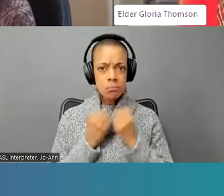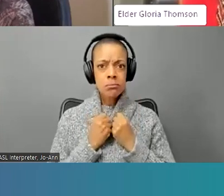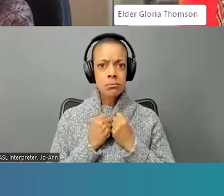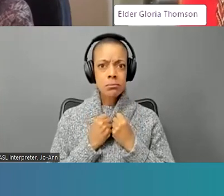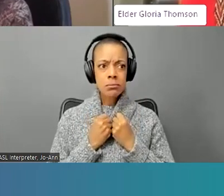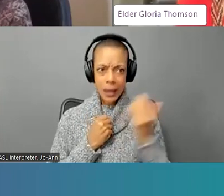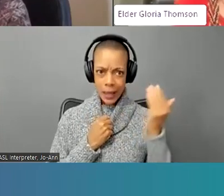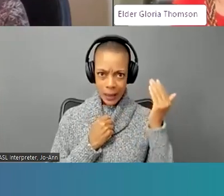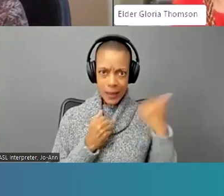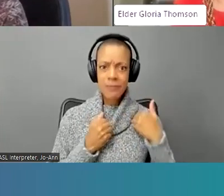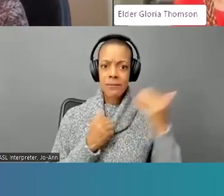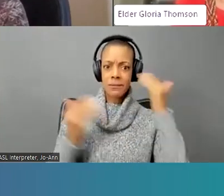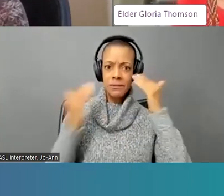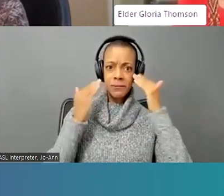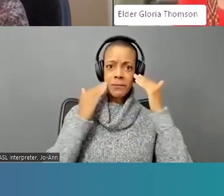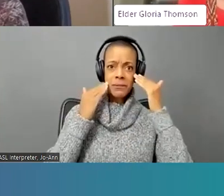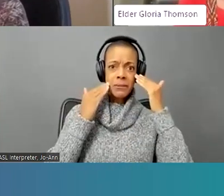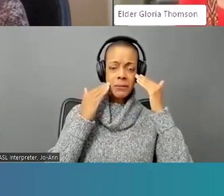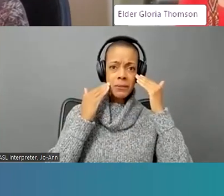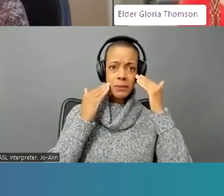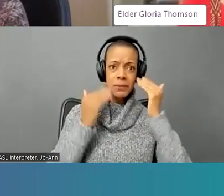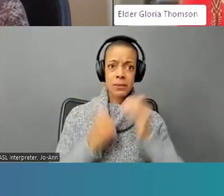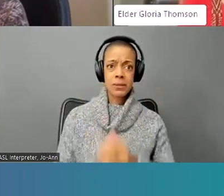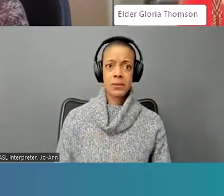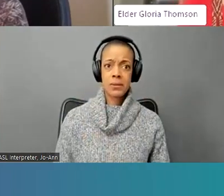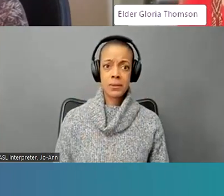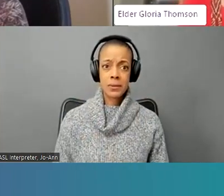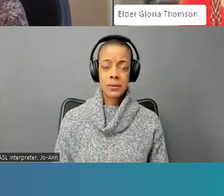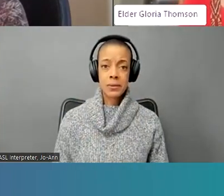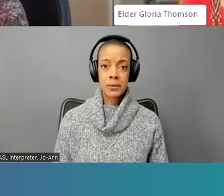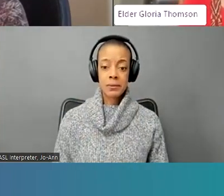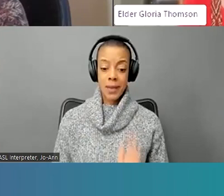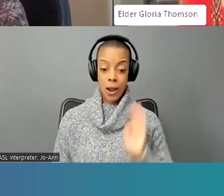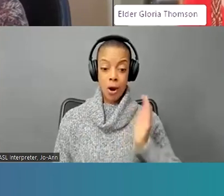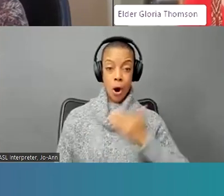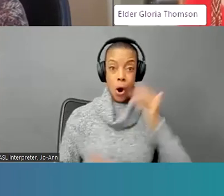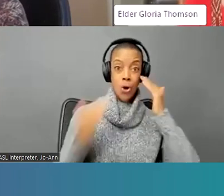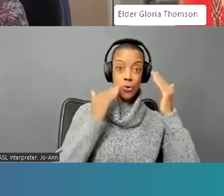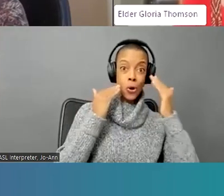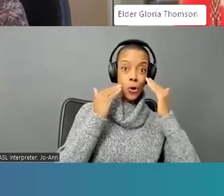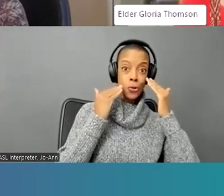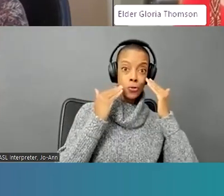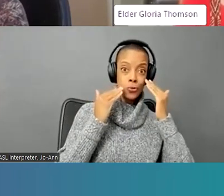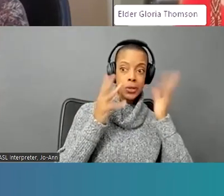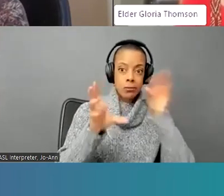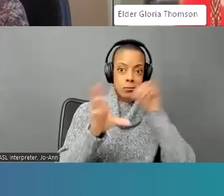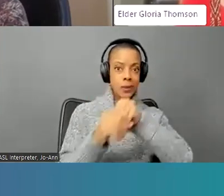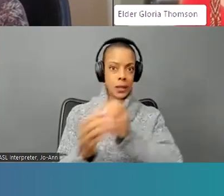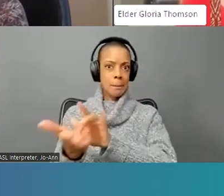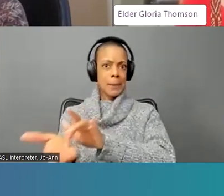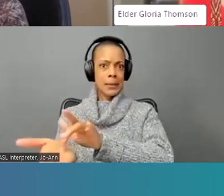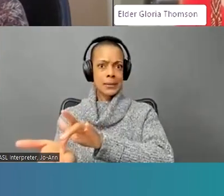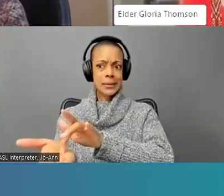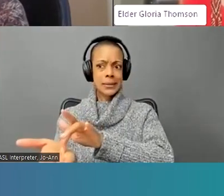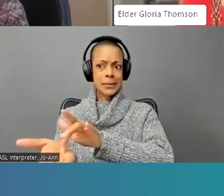some of our knowledge has been used in all processes like medicine, and it's never been